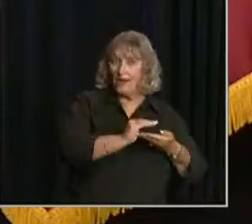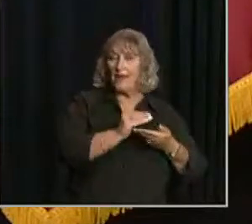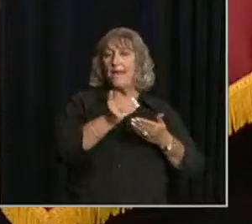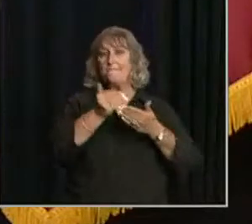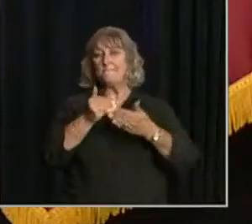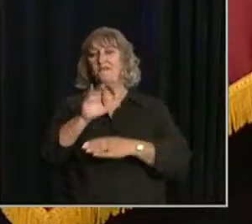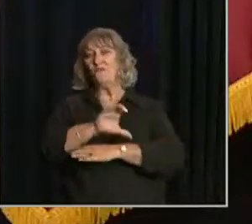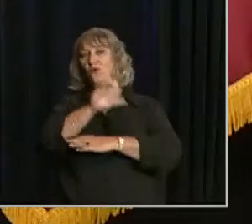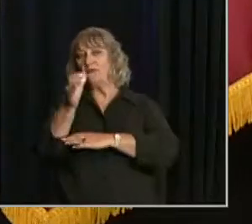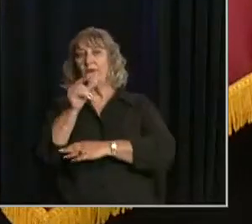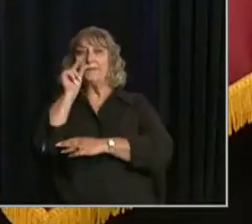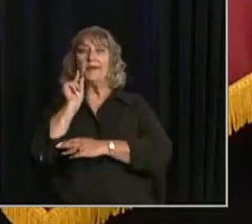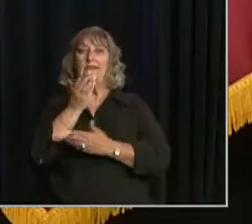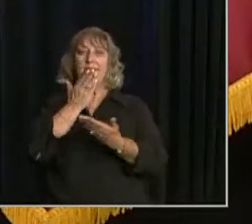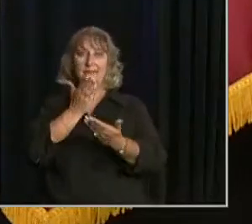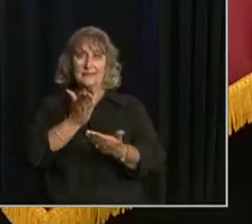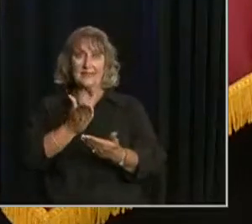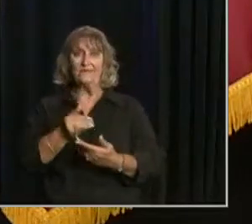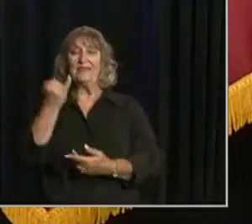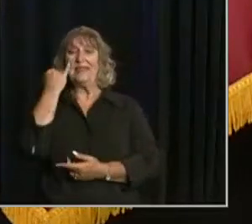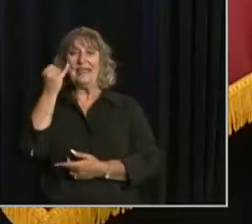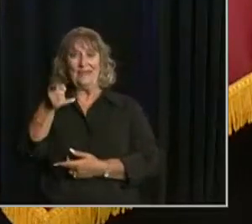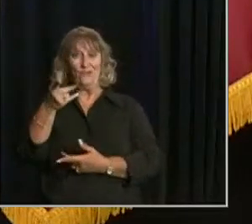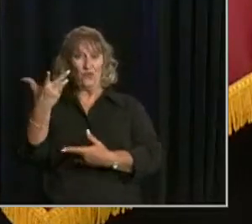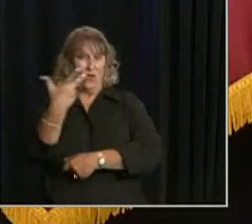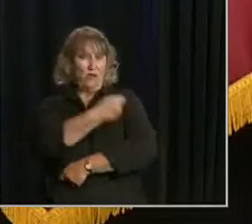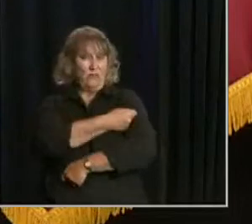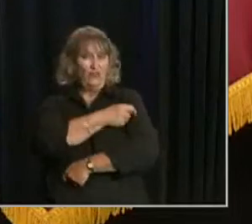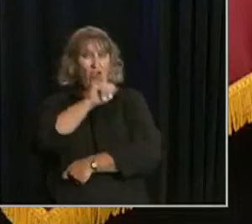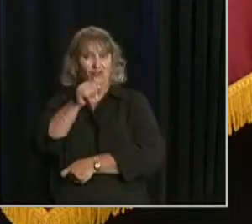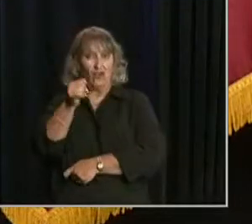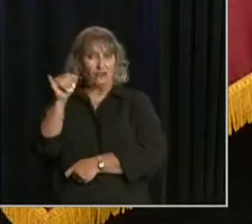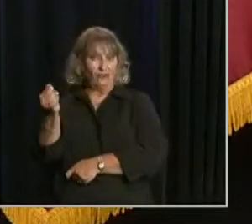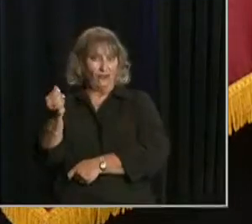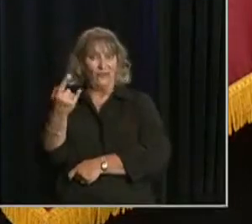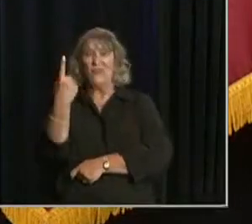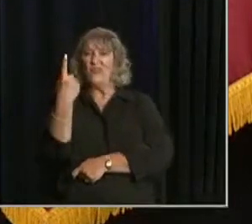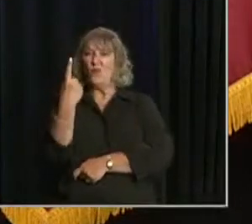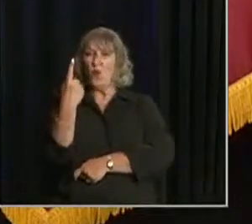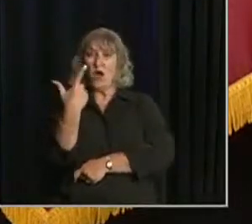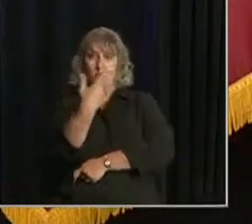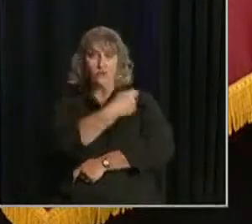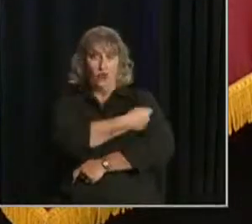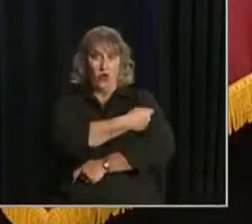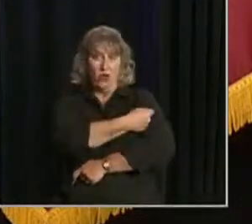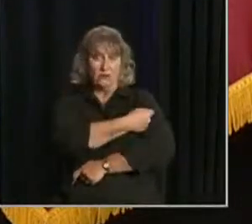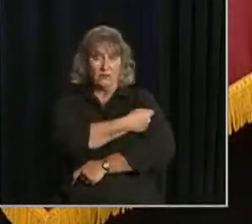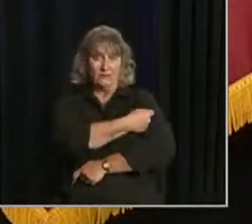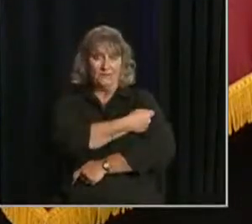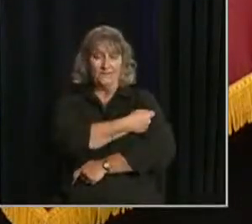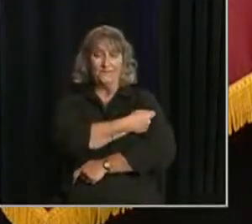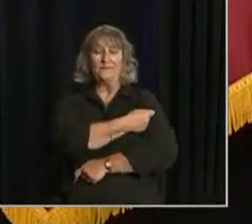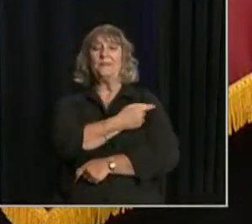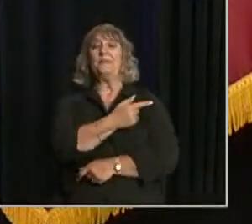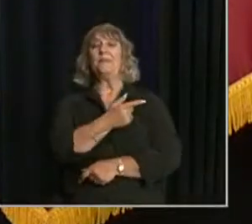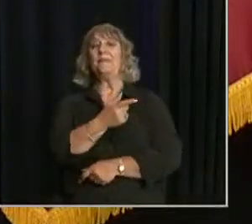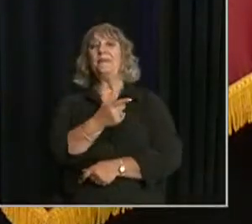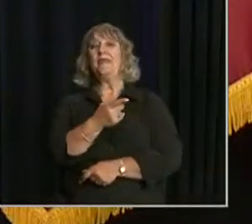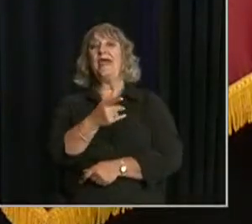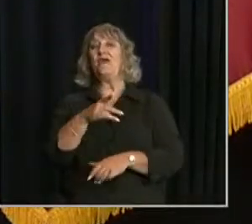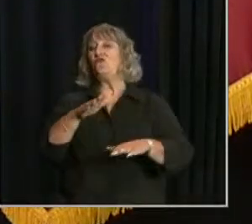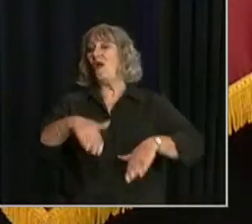dose of your 1-dose Johnson & Johnson COVID-19, if you've not received your second dose of